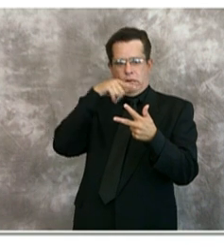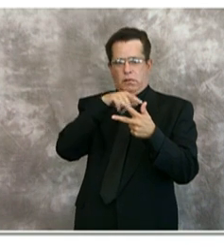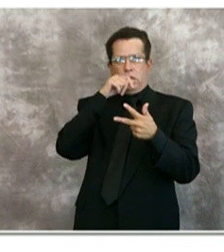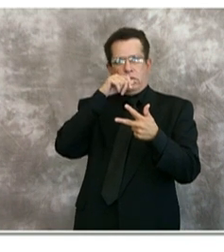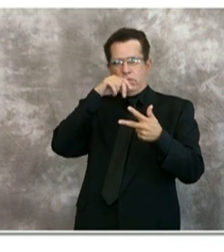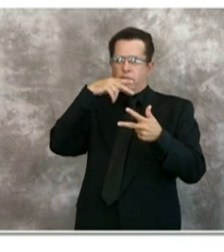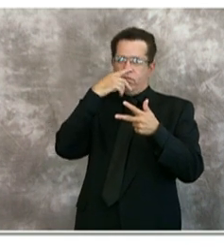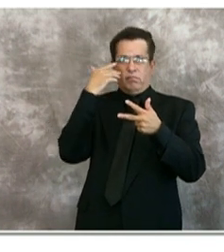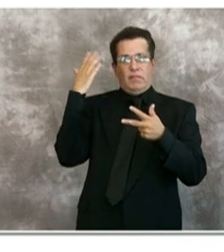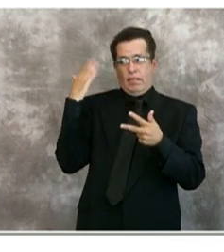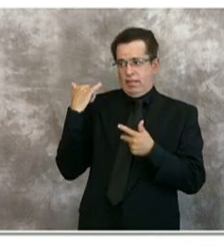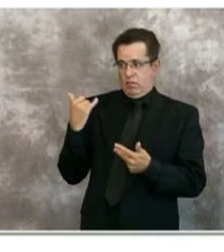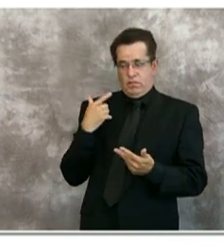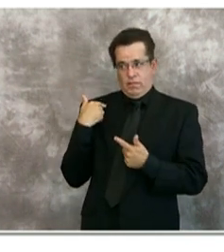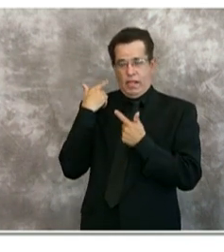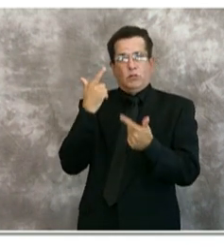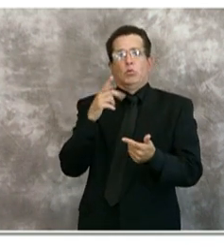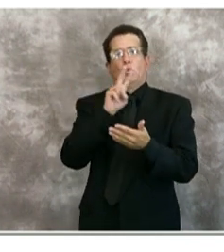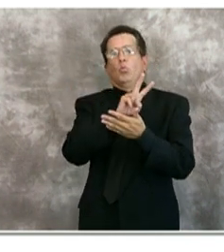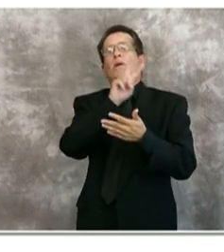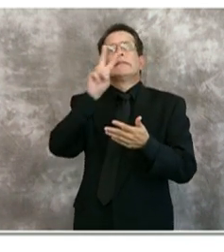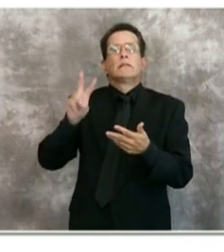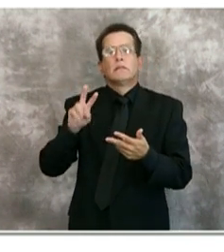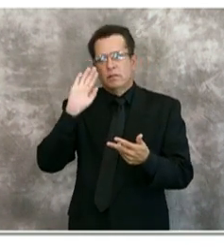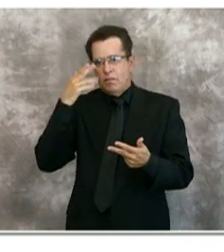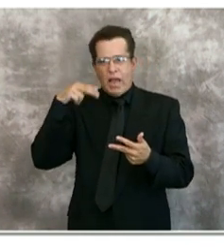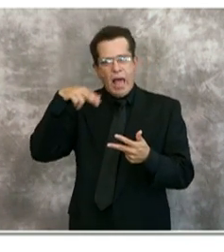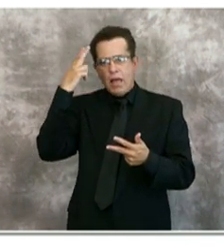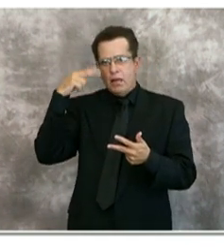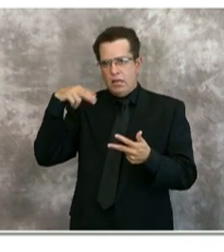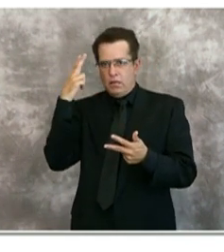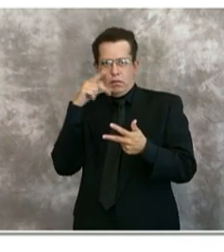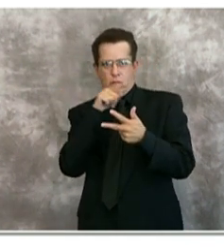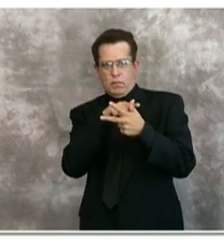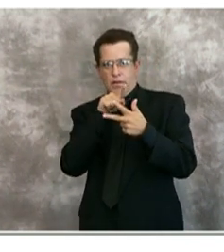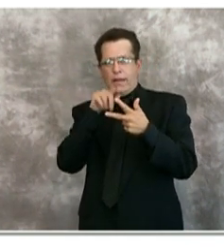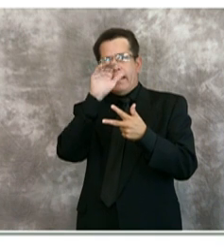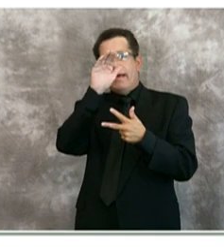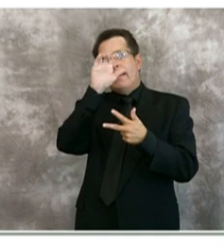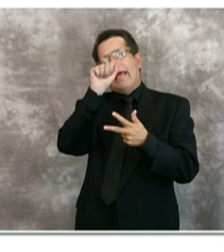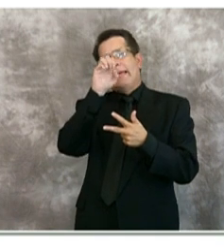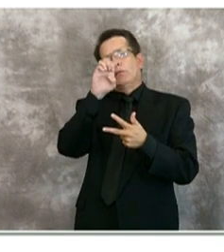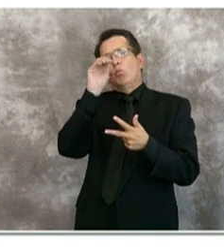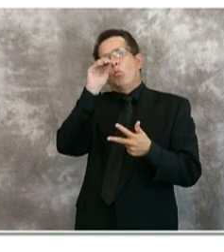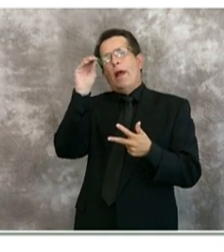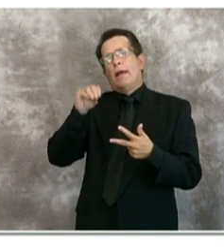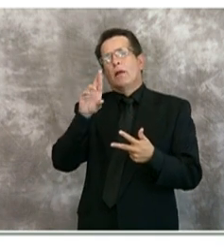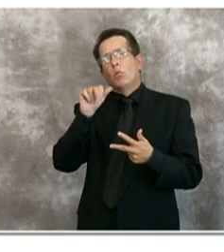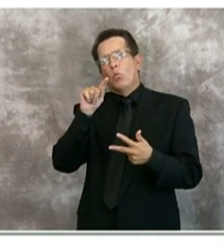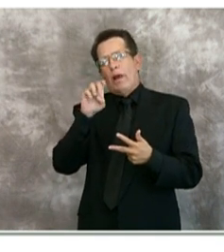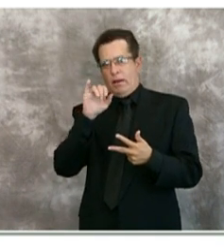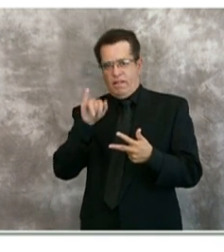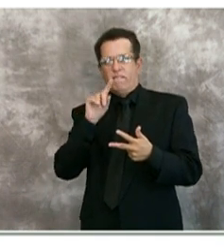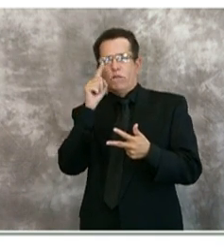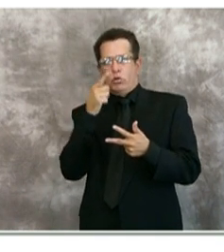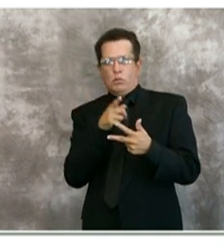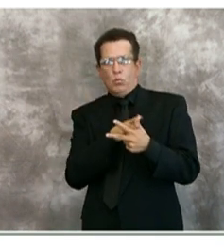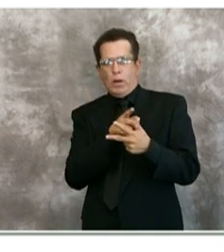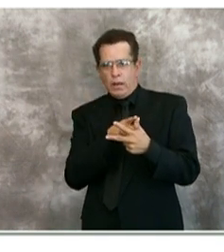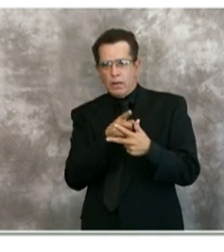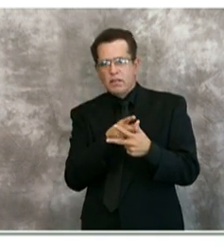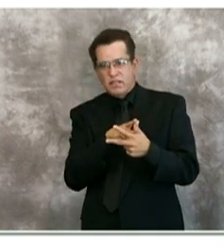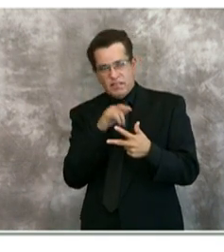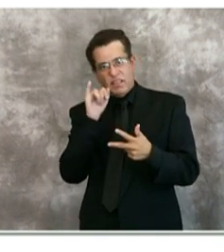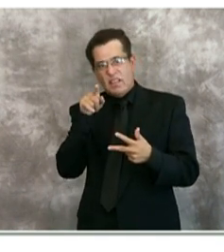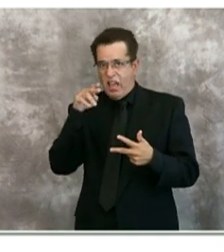at least for the past 2 weeks. Case rates is the first one. And actually, in the